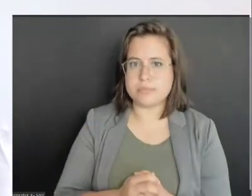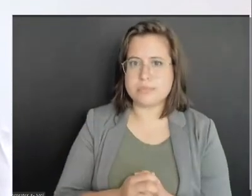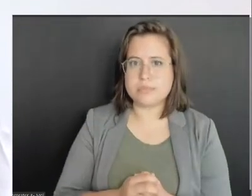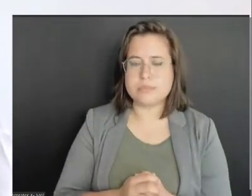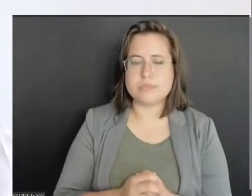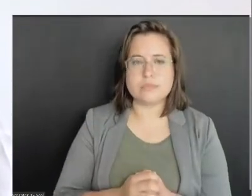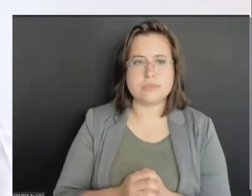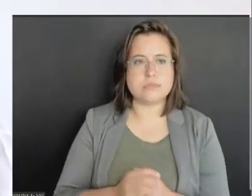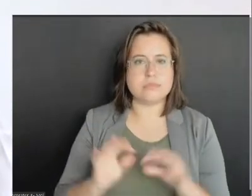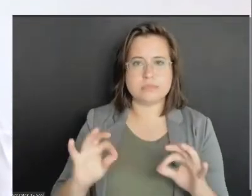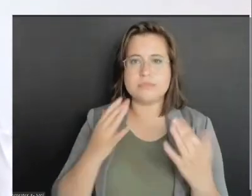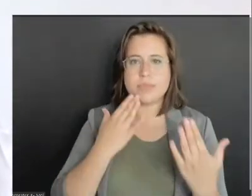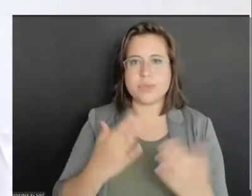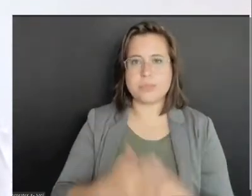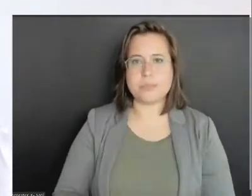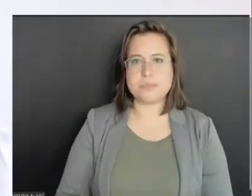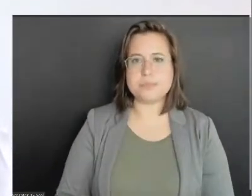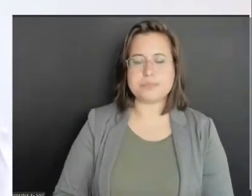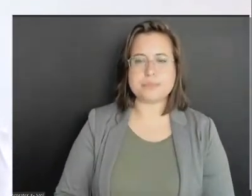I'll end there. Thank you much.